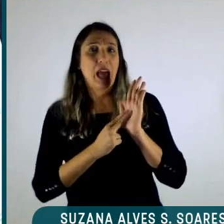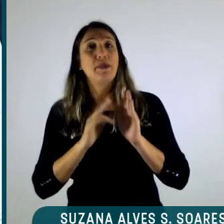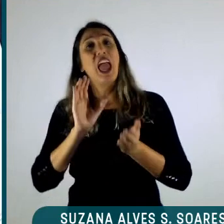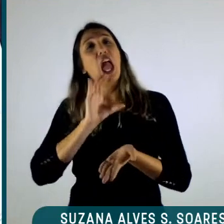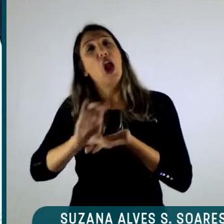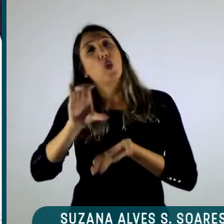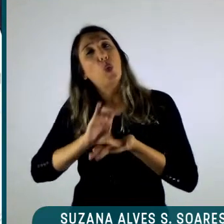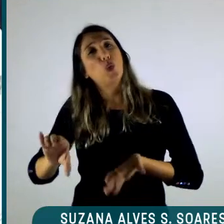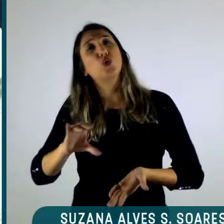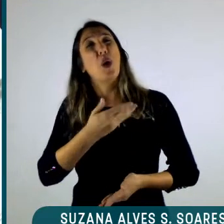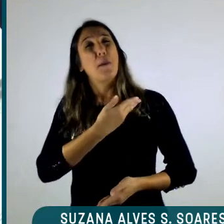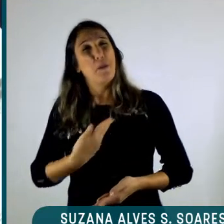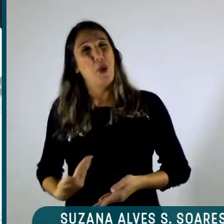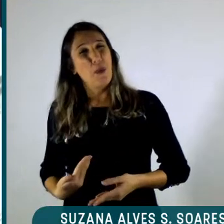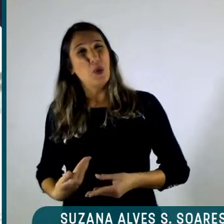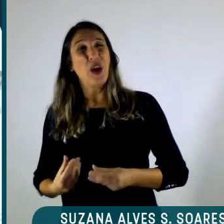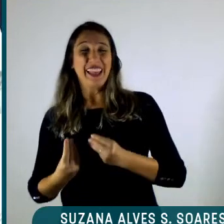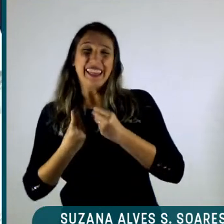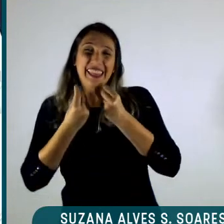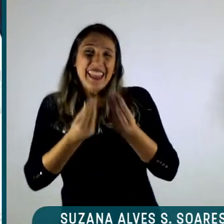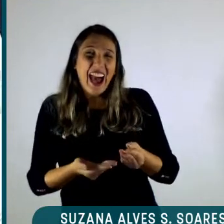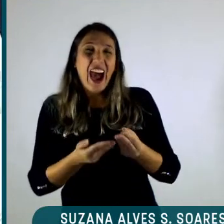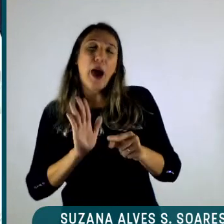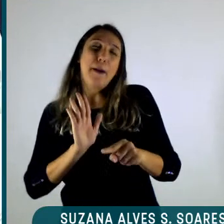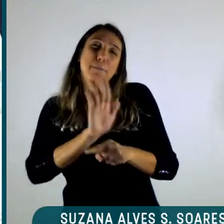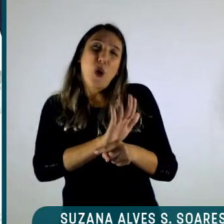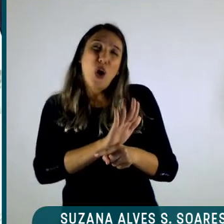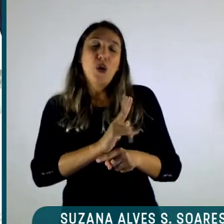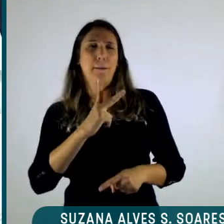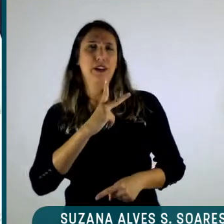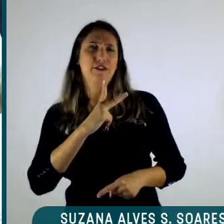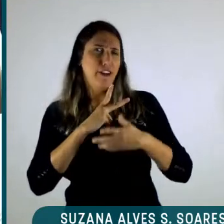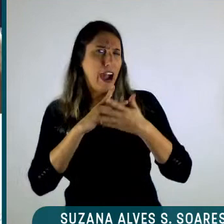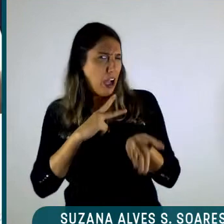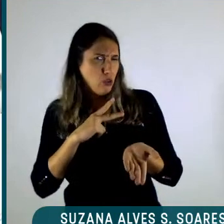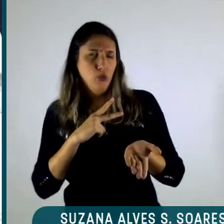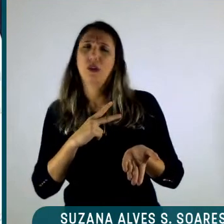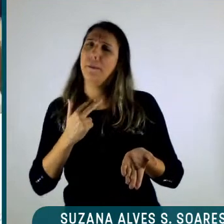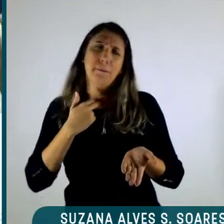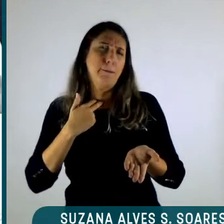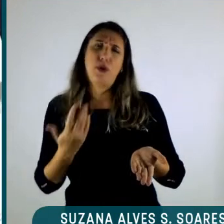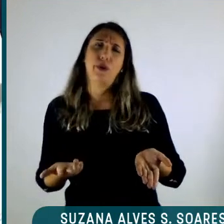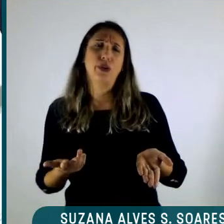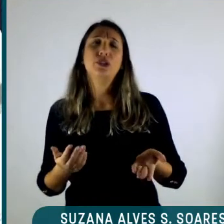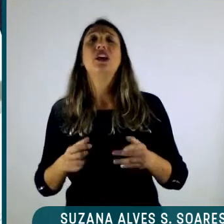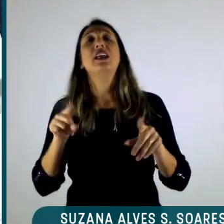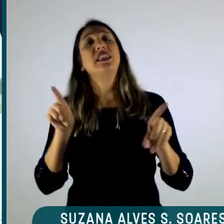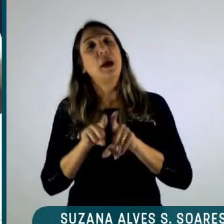no longer admit that public funds are used to subsidize the private sector.